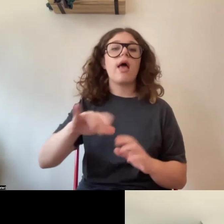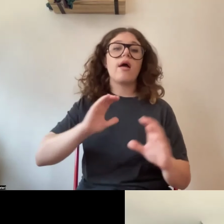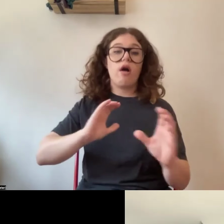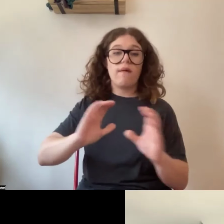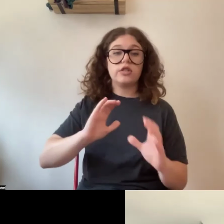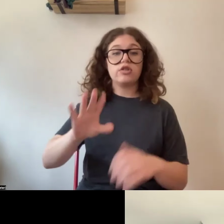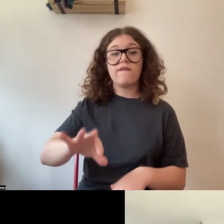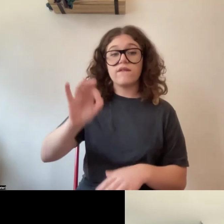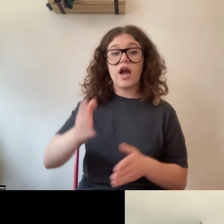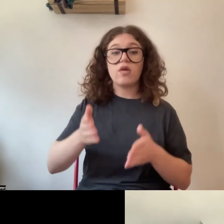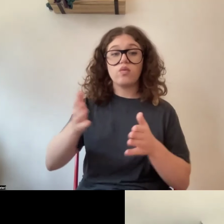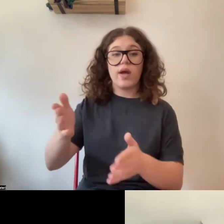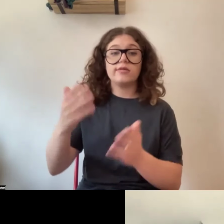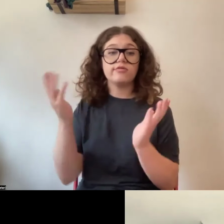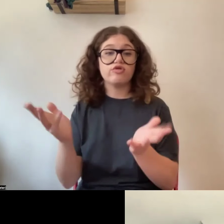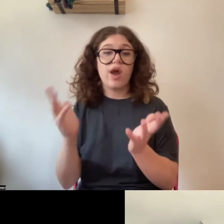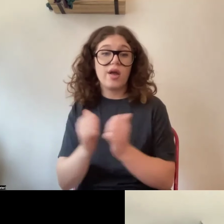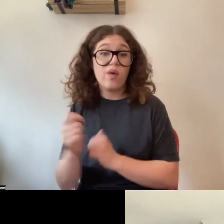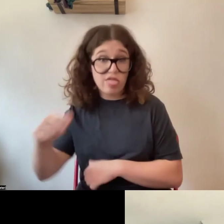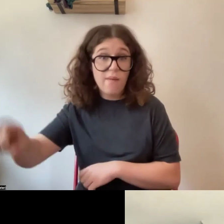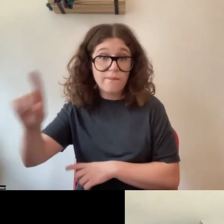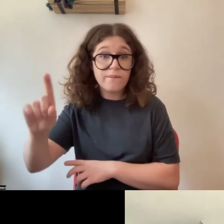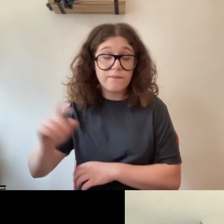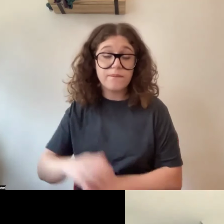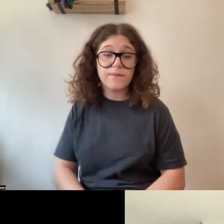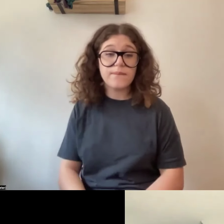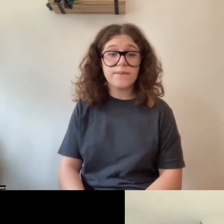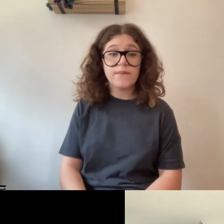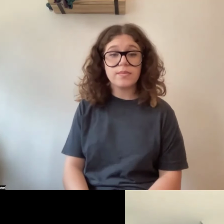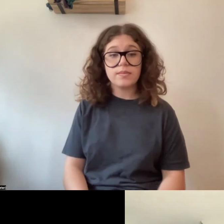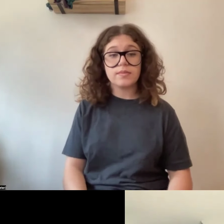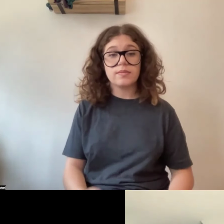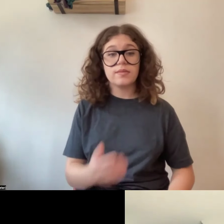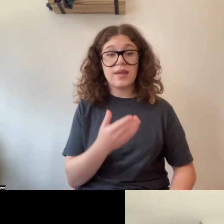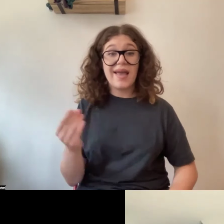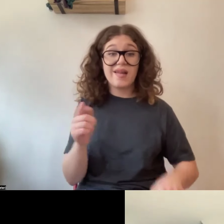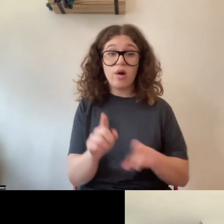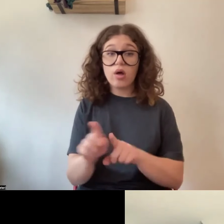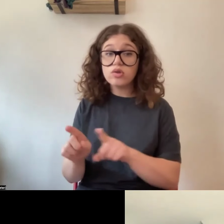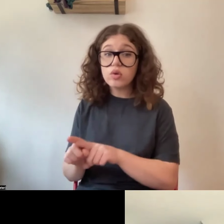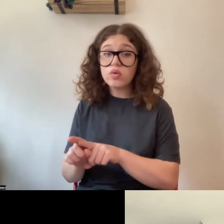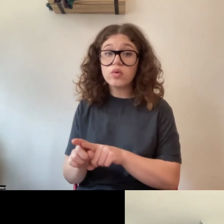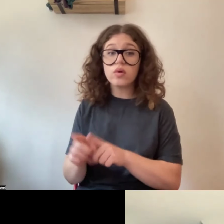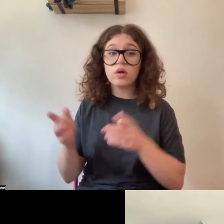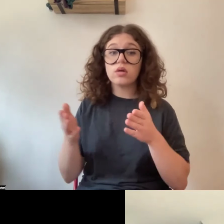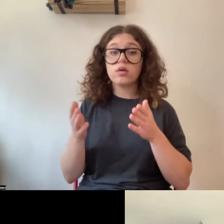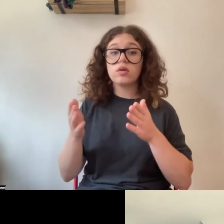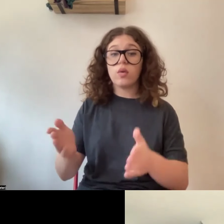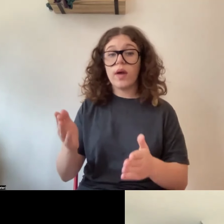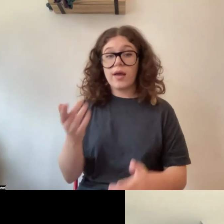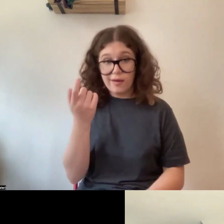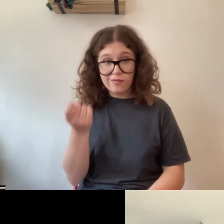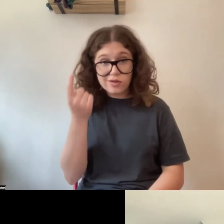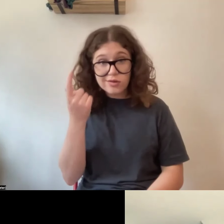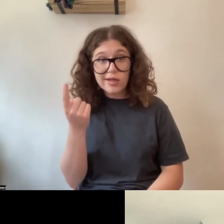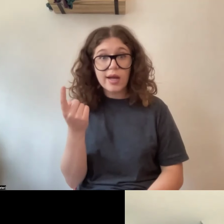así saber talking lo to que them, ellos están pasando afuera, en sus and escuelas o also en su a vida way of cotidiana knowing what is como happening